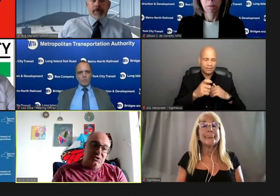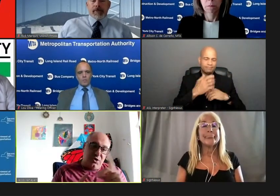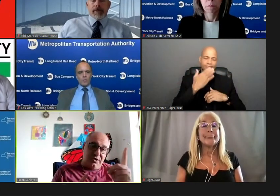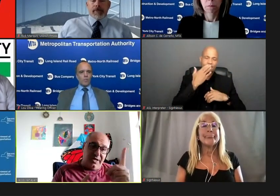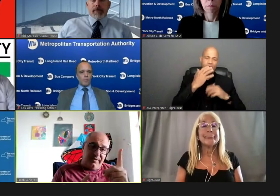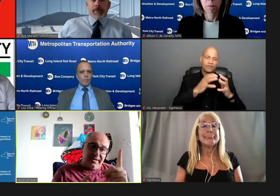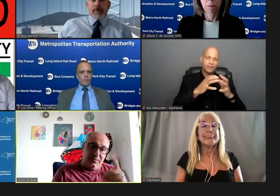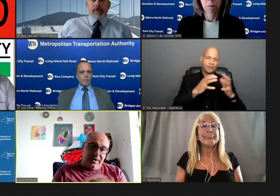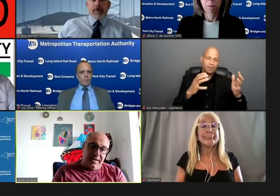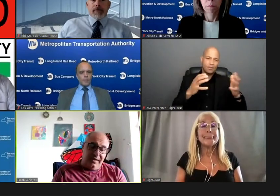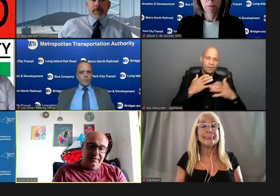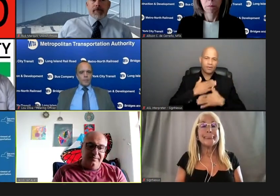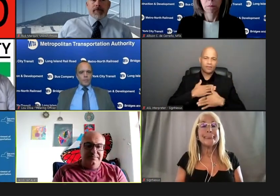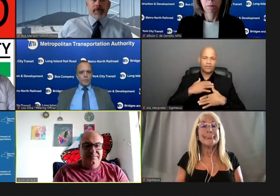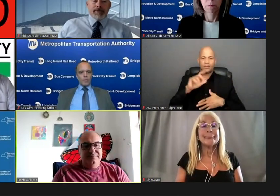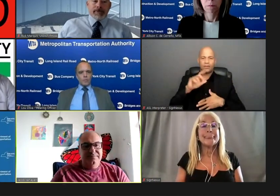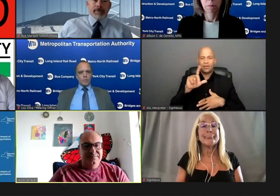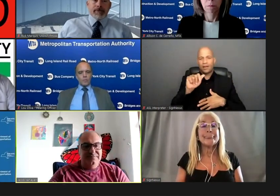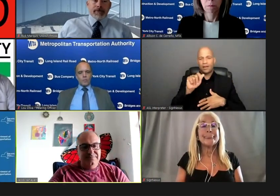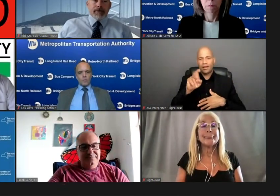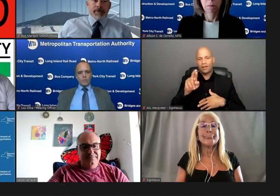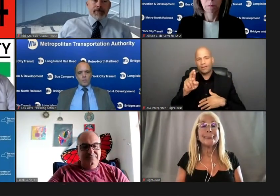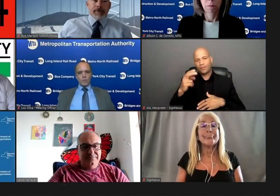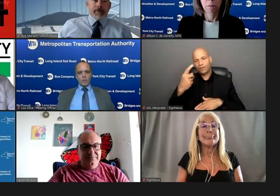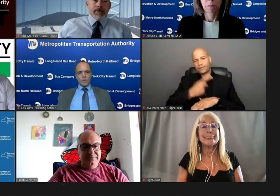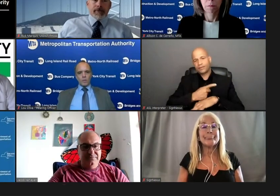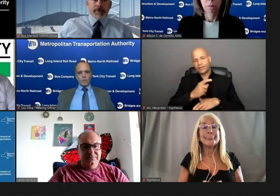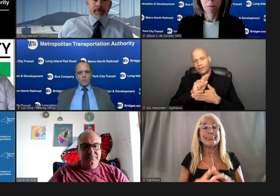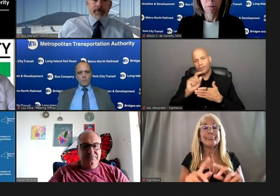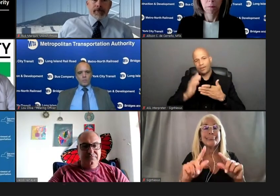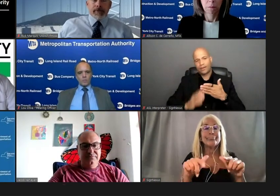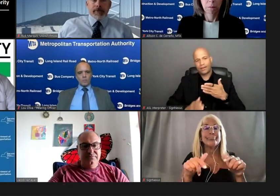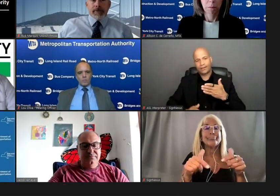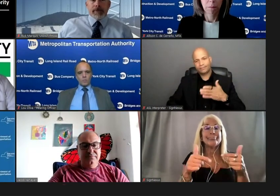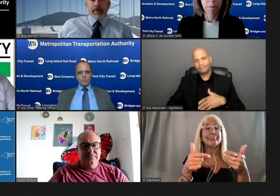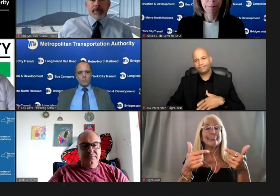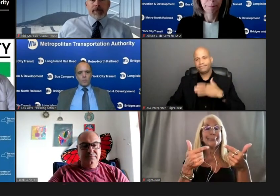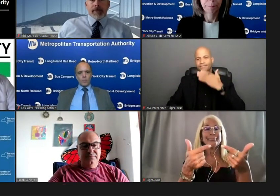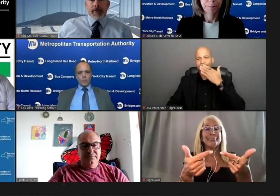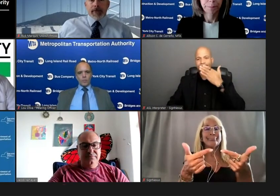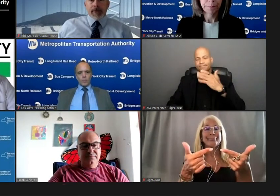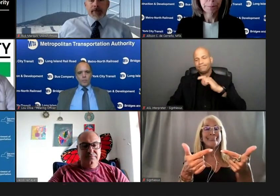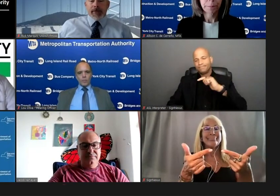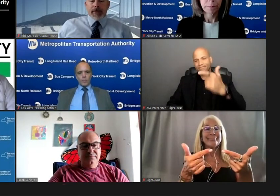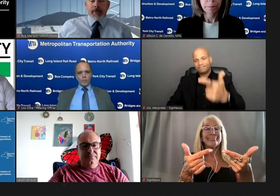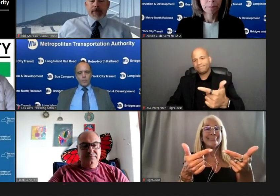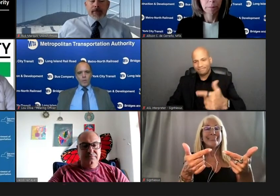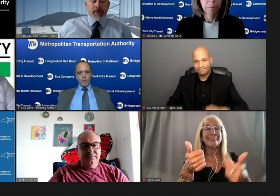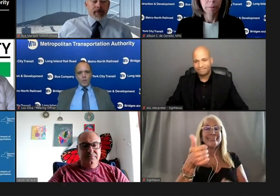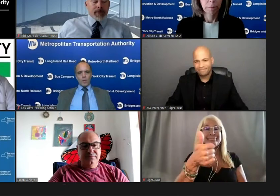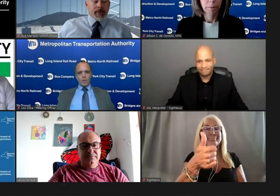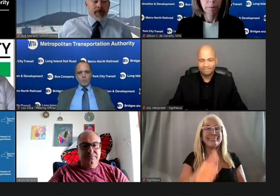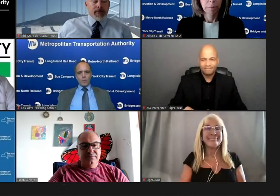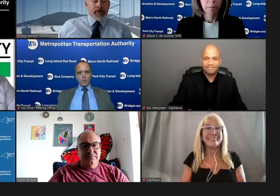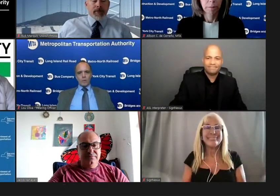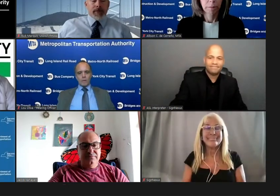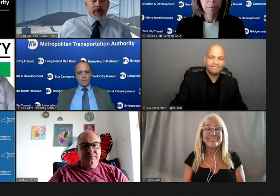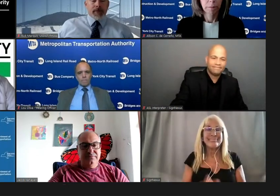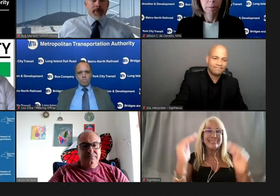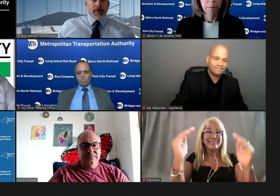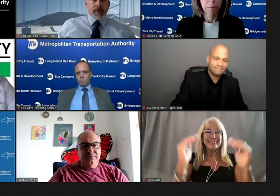enjoy the Labor Day weekend thank you our next speaker is Alexander Ross